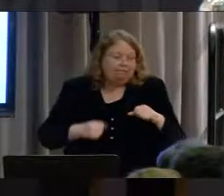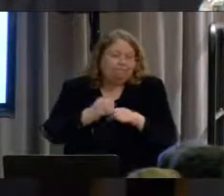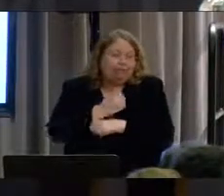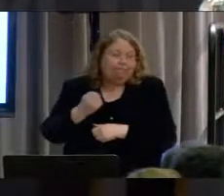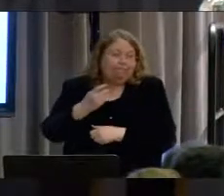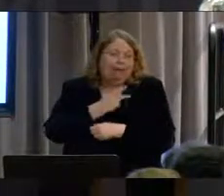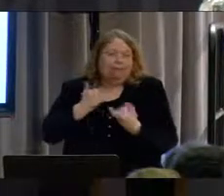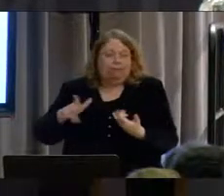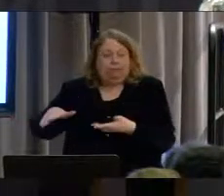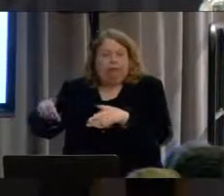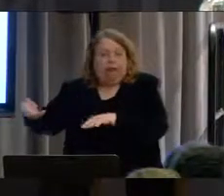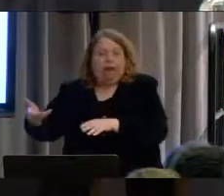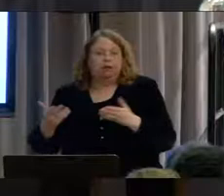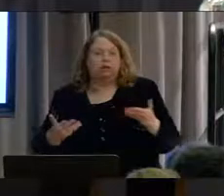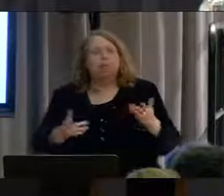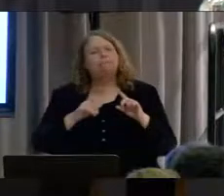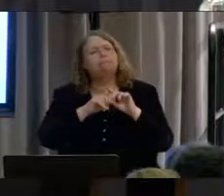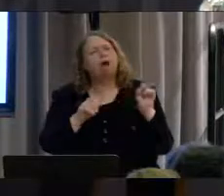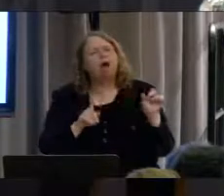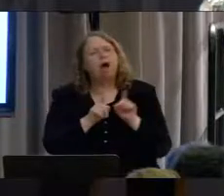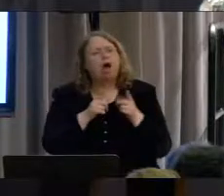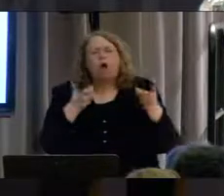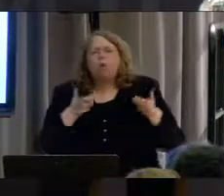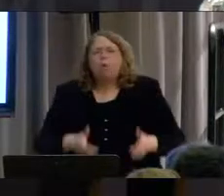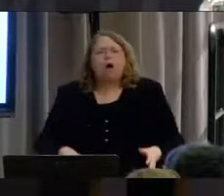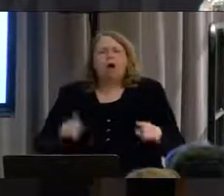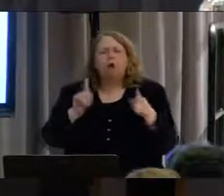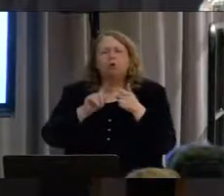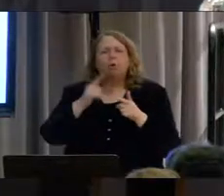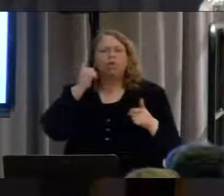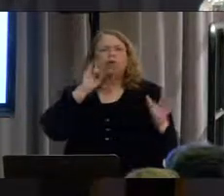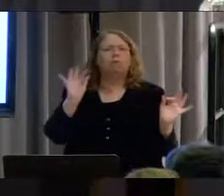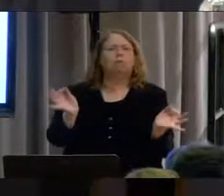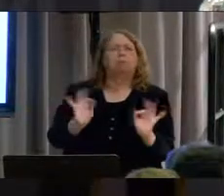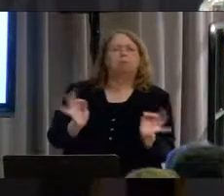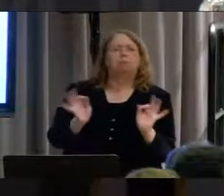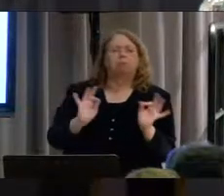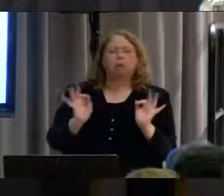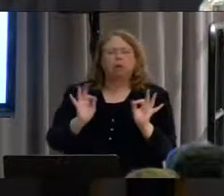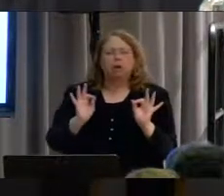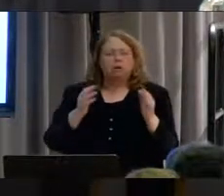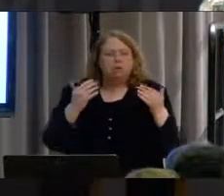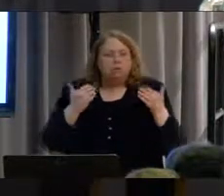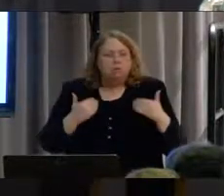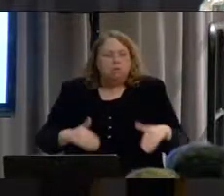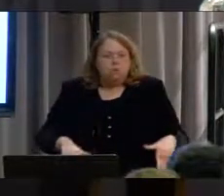to downplay in any way the enormous suffering that